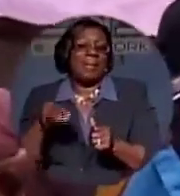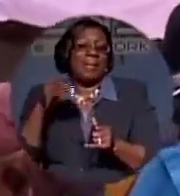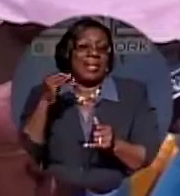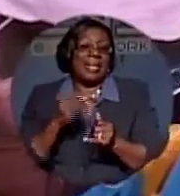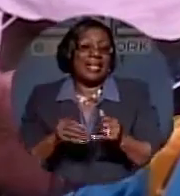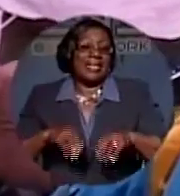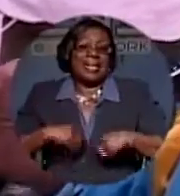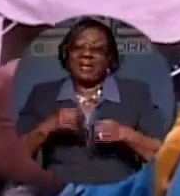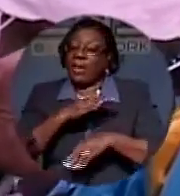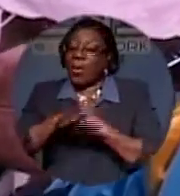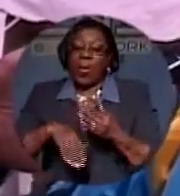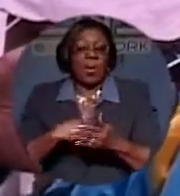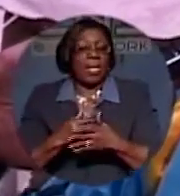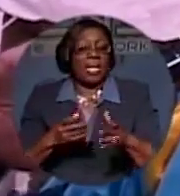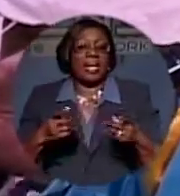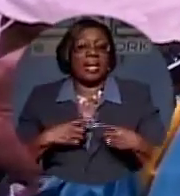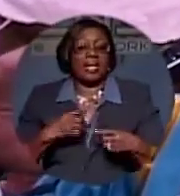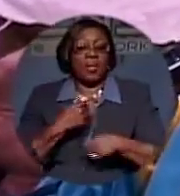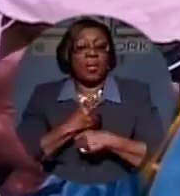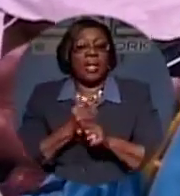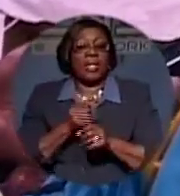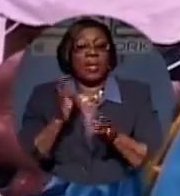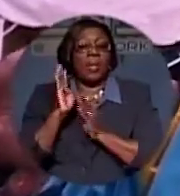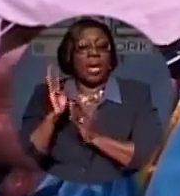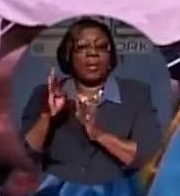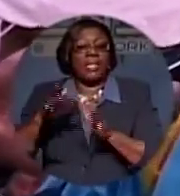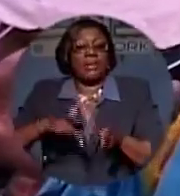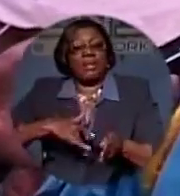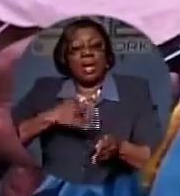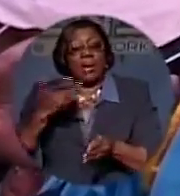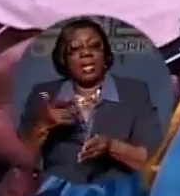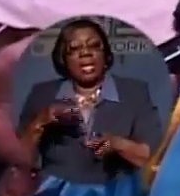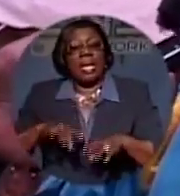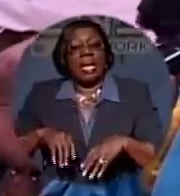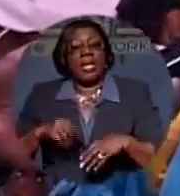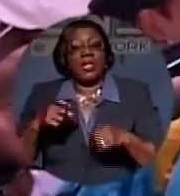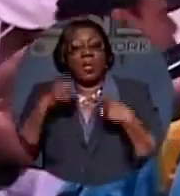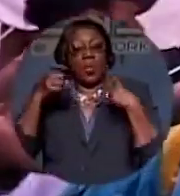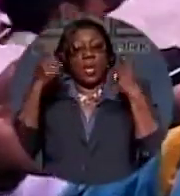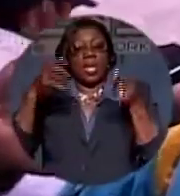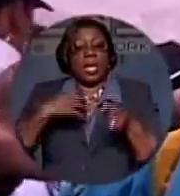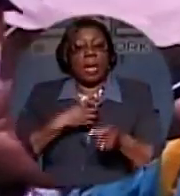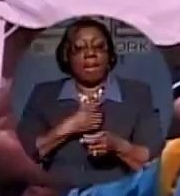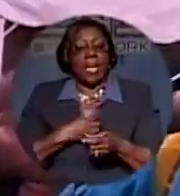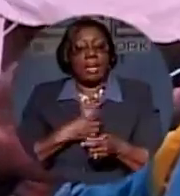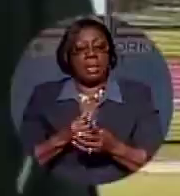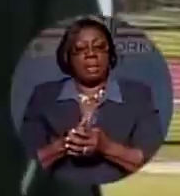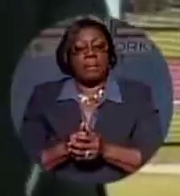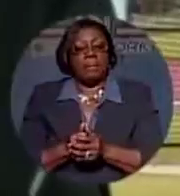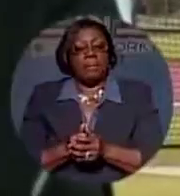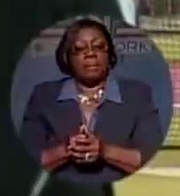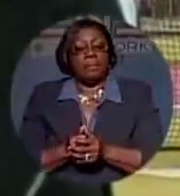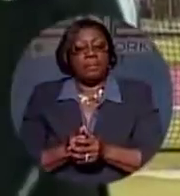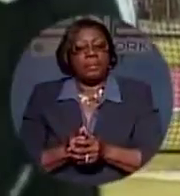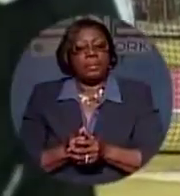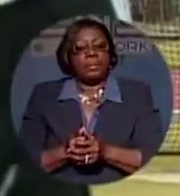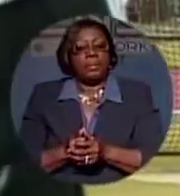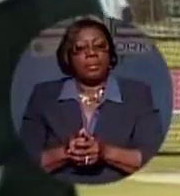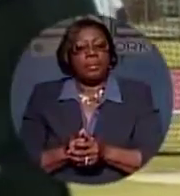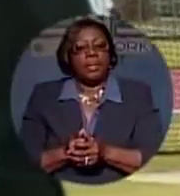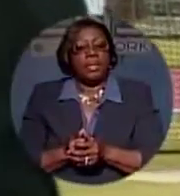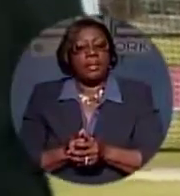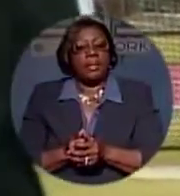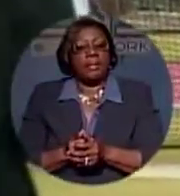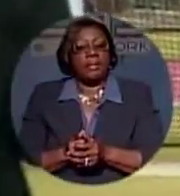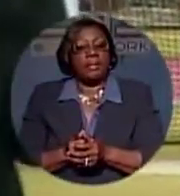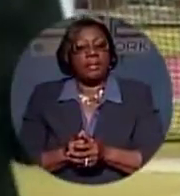just give it all I got to make the Bahamas proud and to give them a medal in the 3,000 meters. Let's move to the field